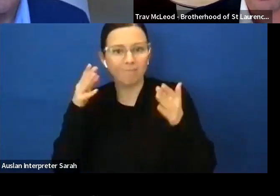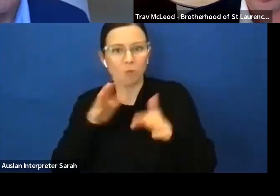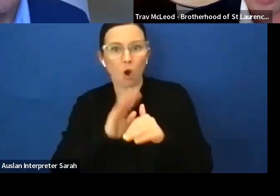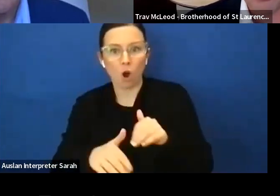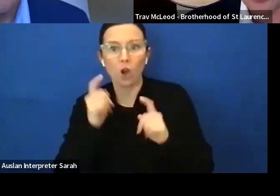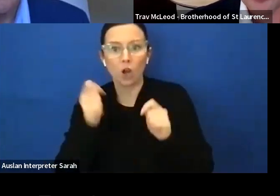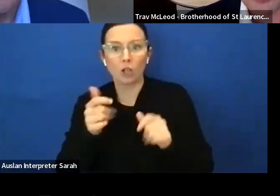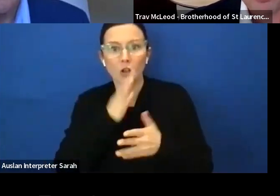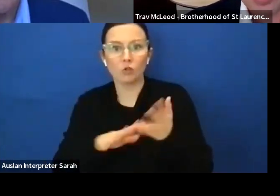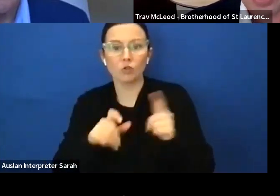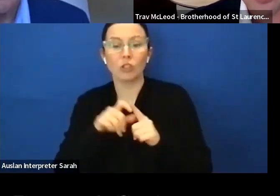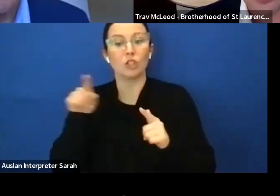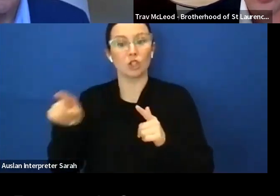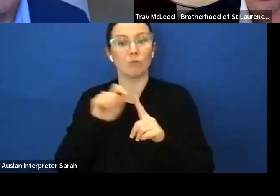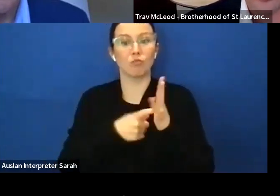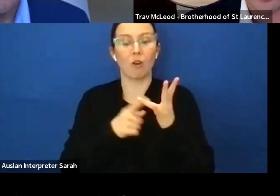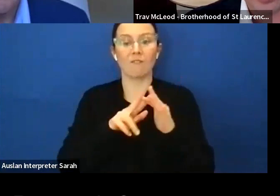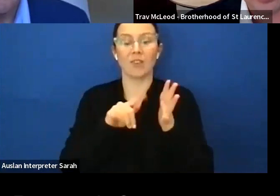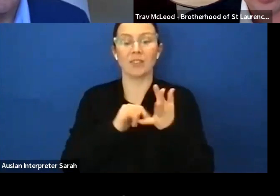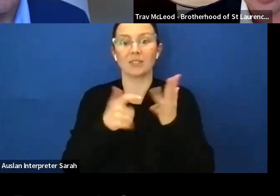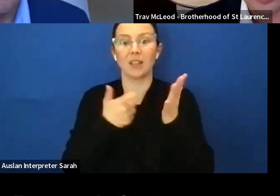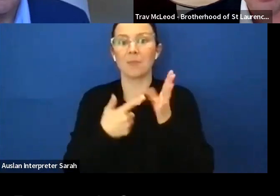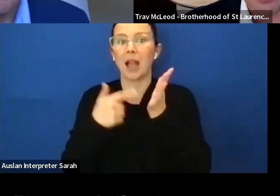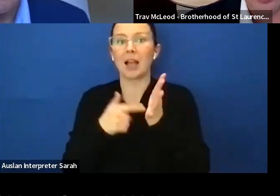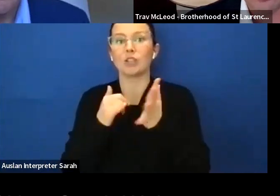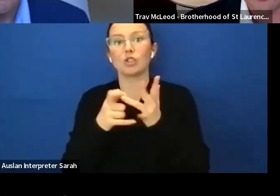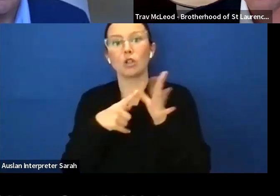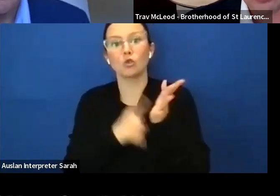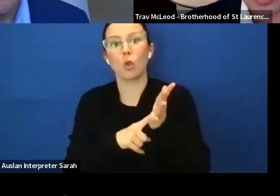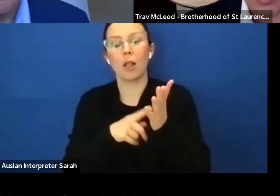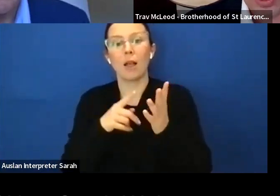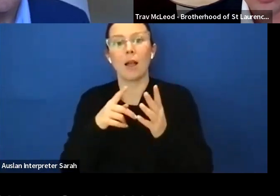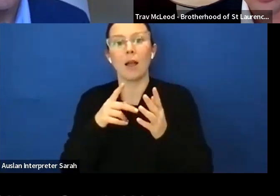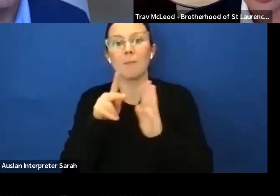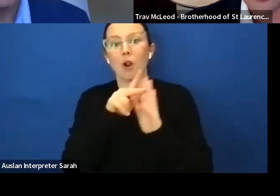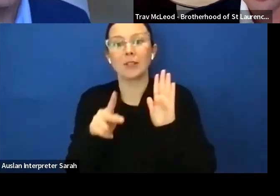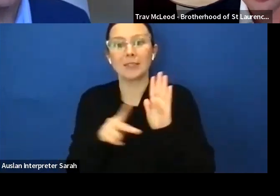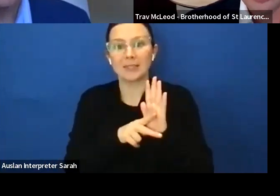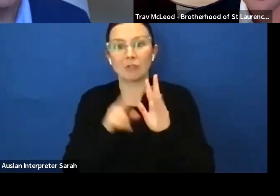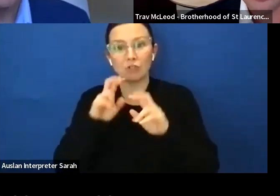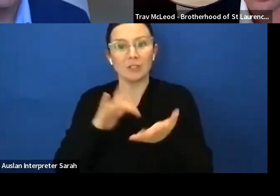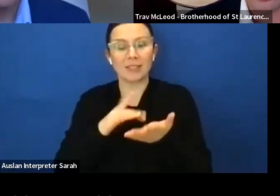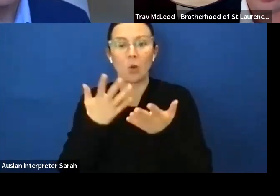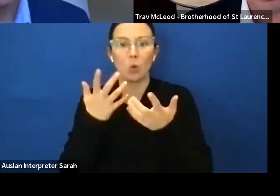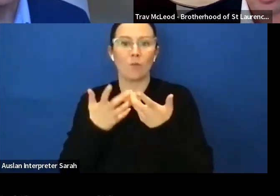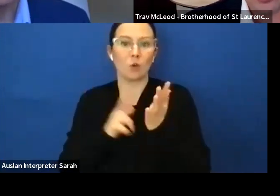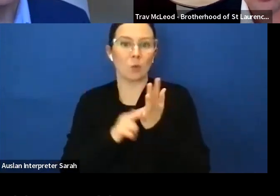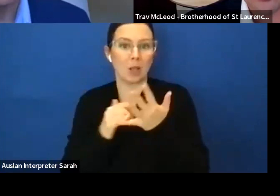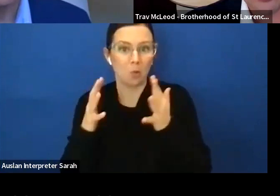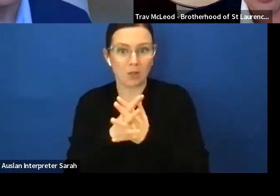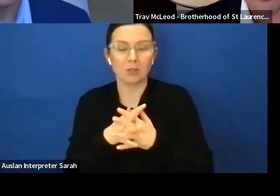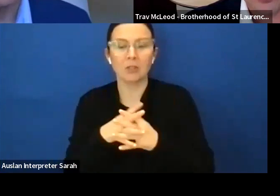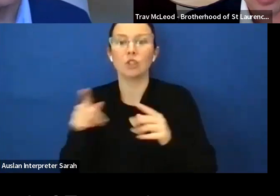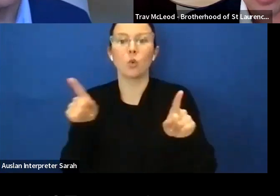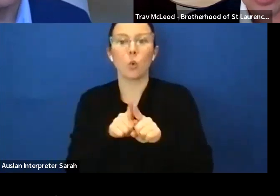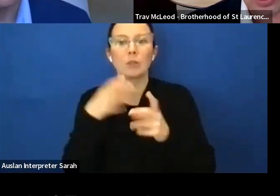She is Professor Emeritus at the Social Policy Research Centre at the University of New South Wales and has held visiting